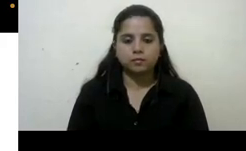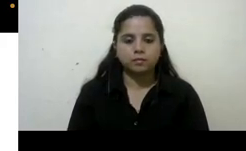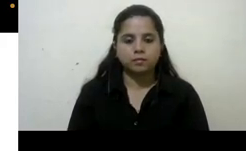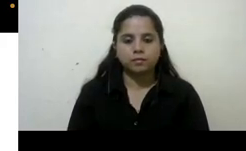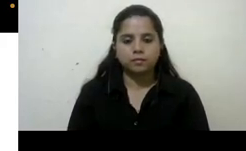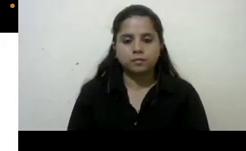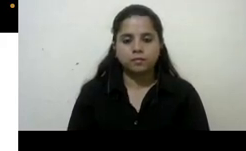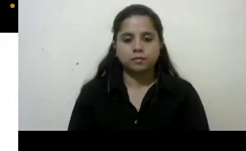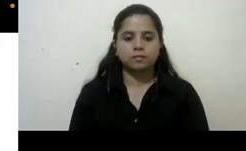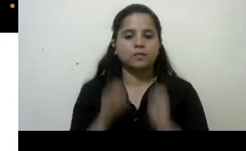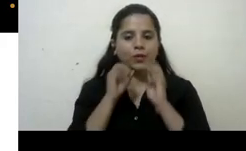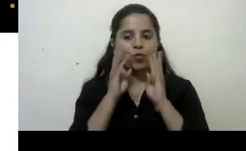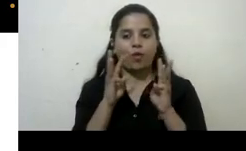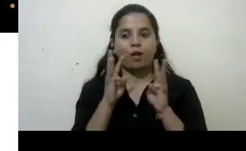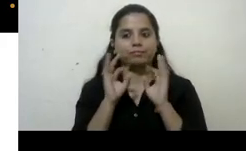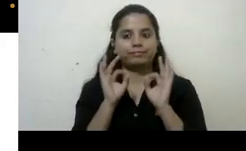Wow.